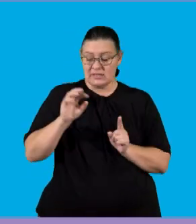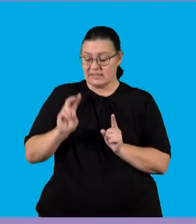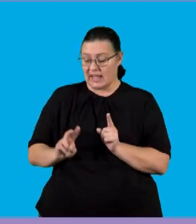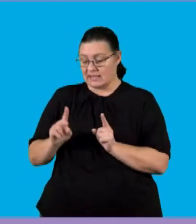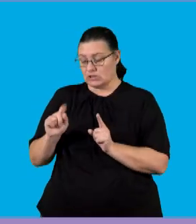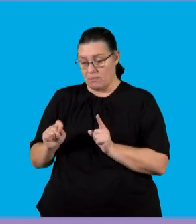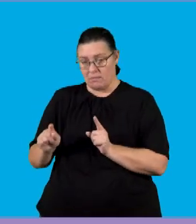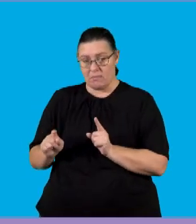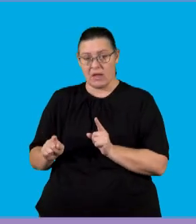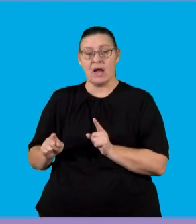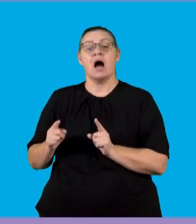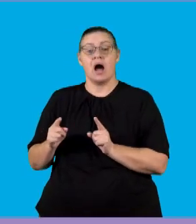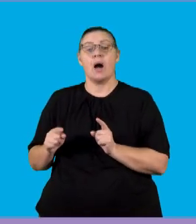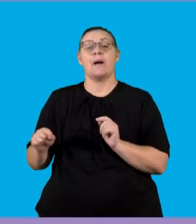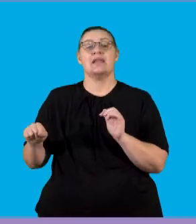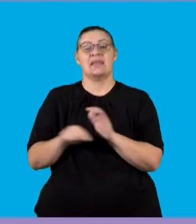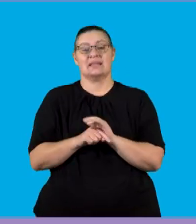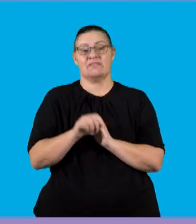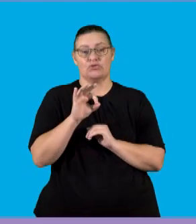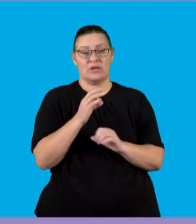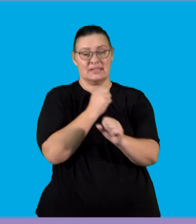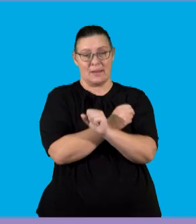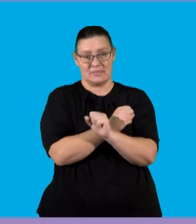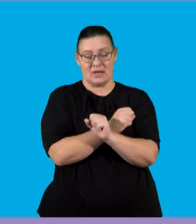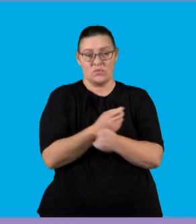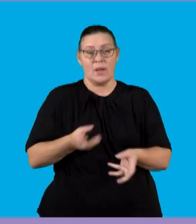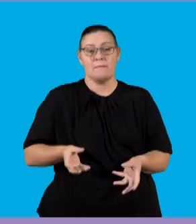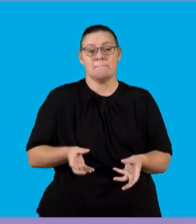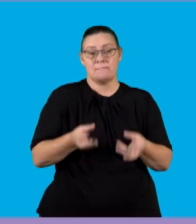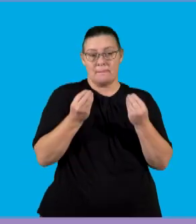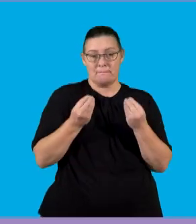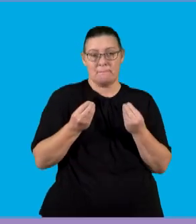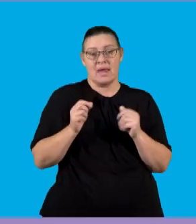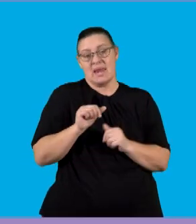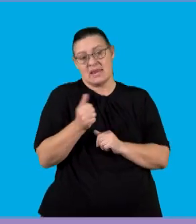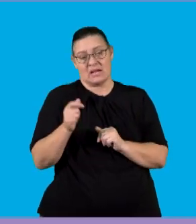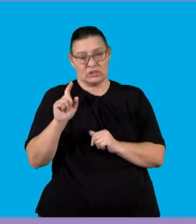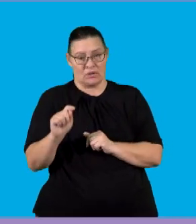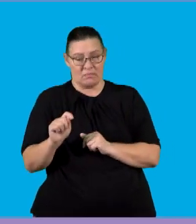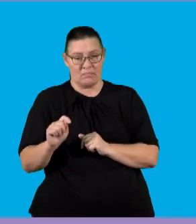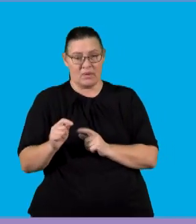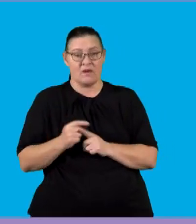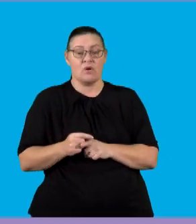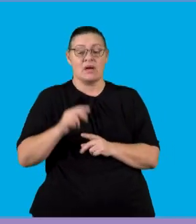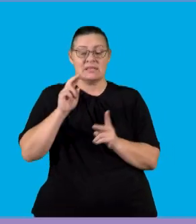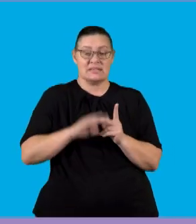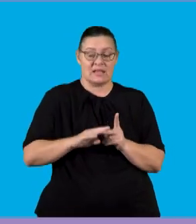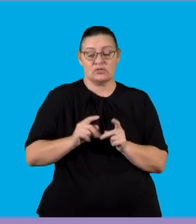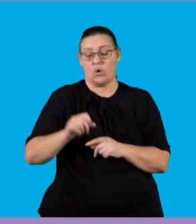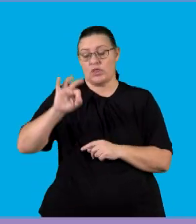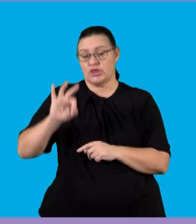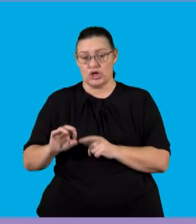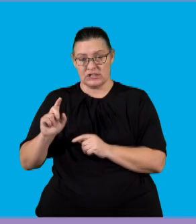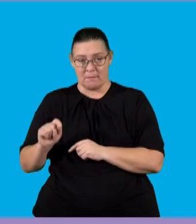we are multiplying by -3 so that we can get to our next term, and from our second term to our third